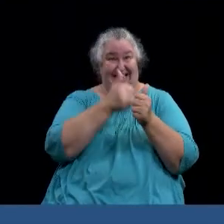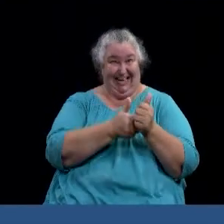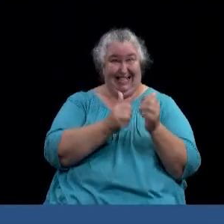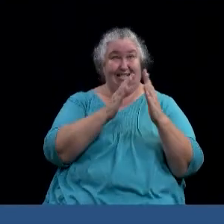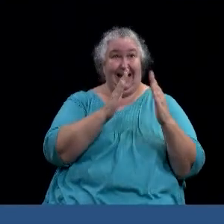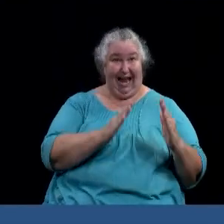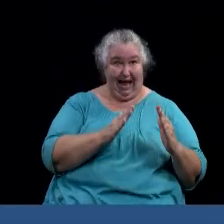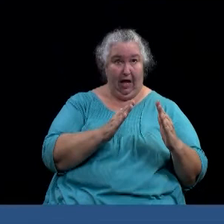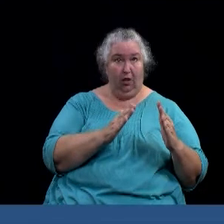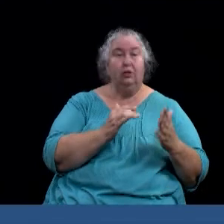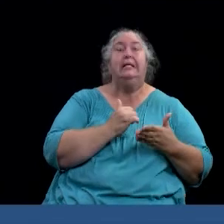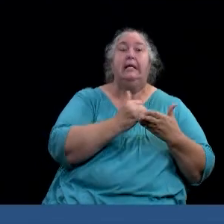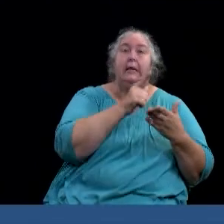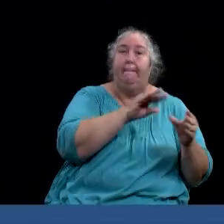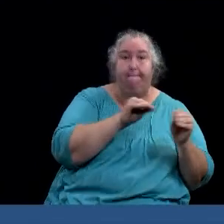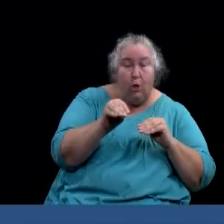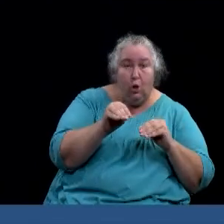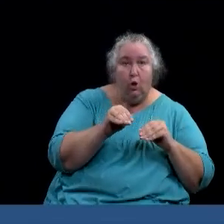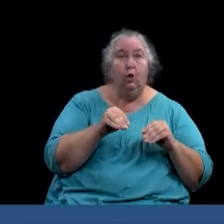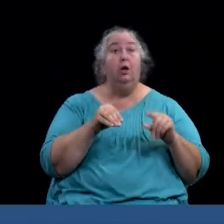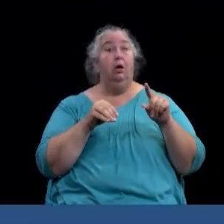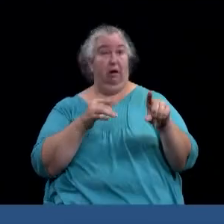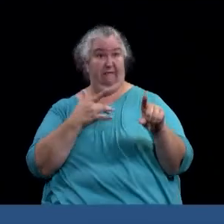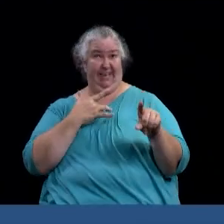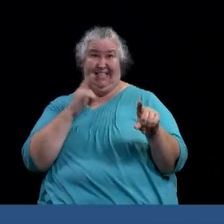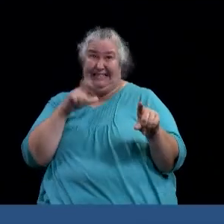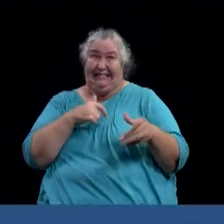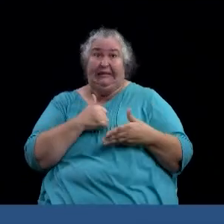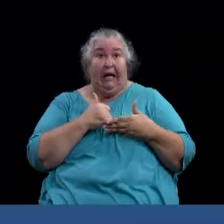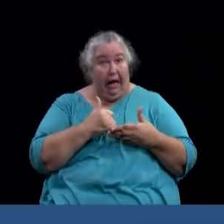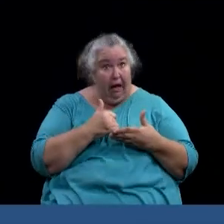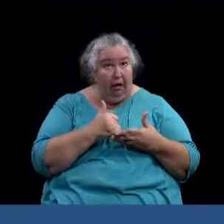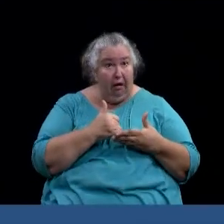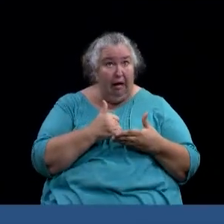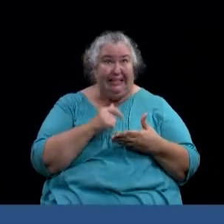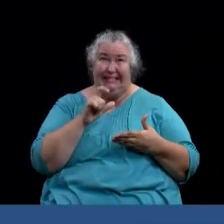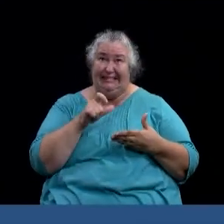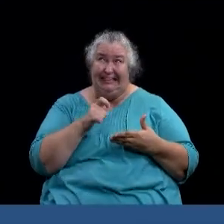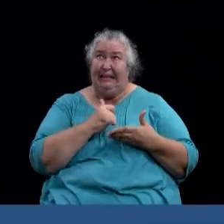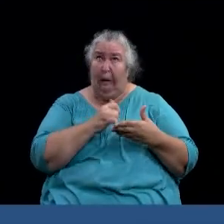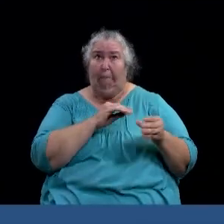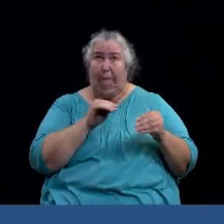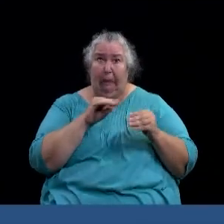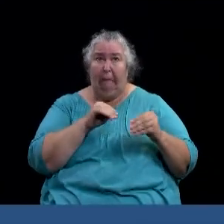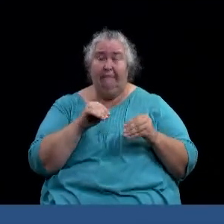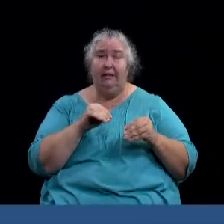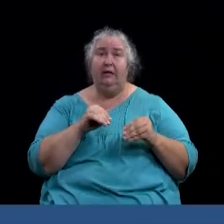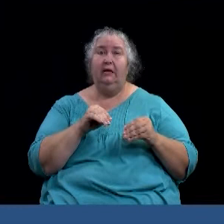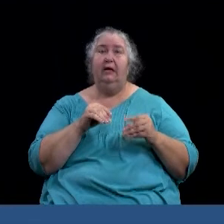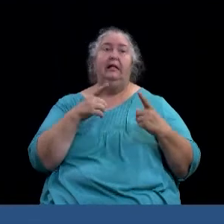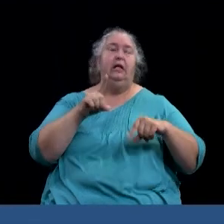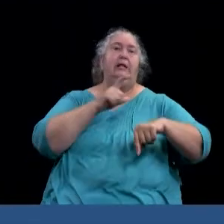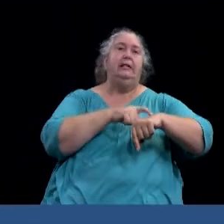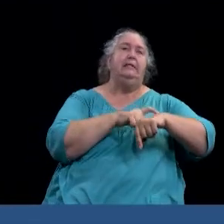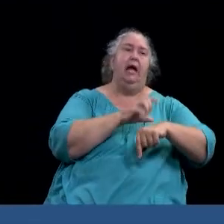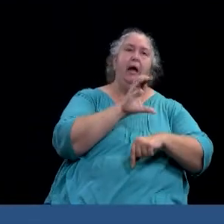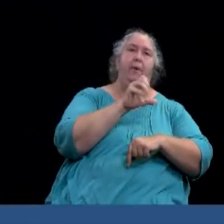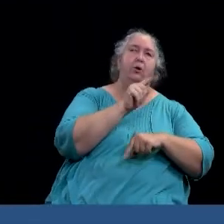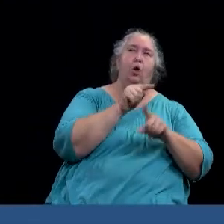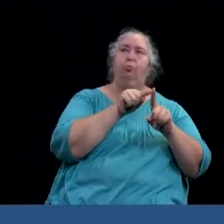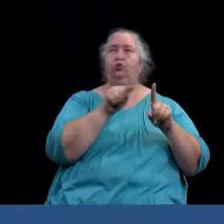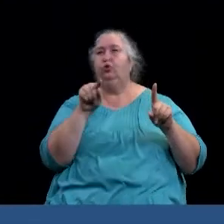need assistance during that time period between October and January, we will be going out for bid for